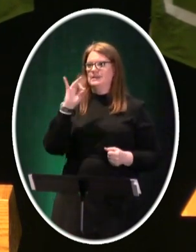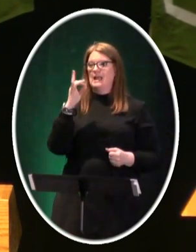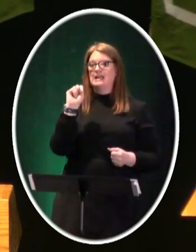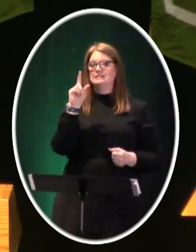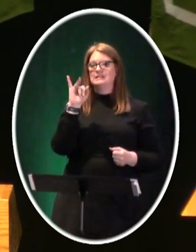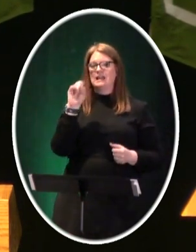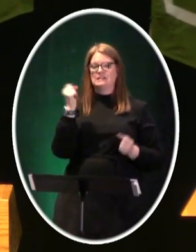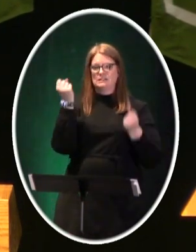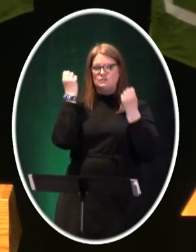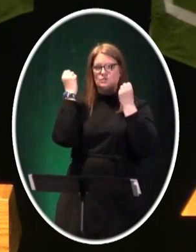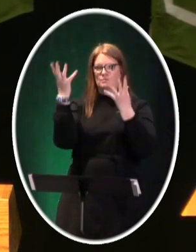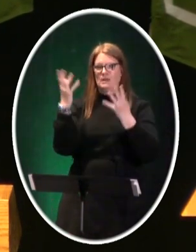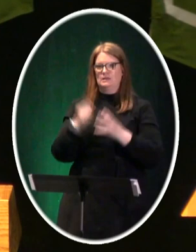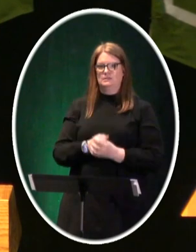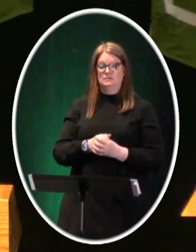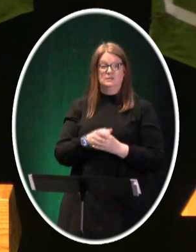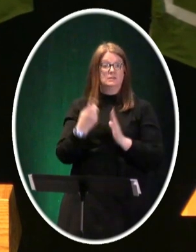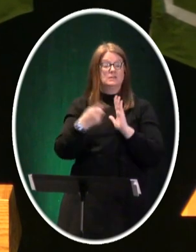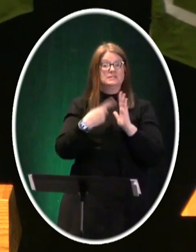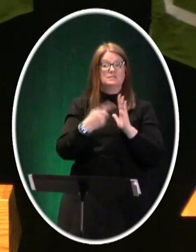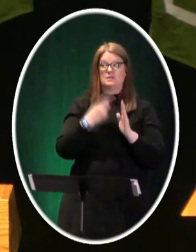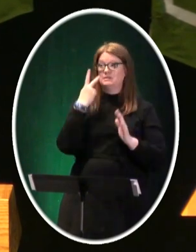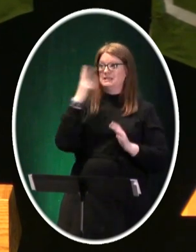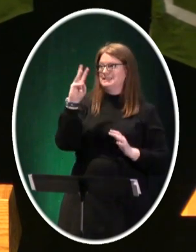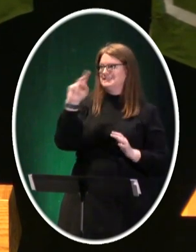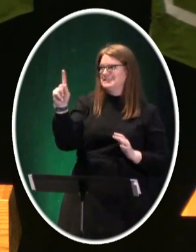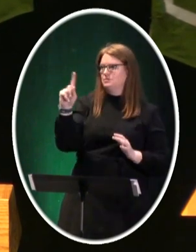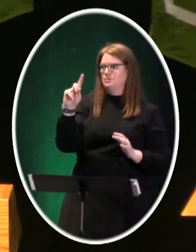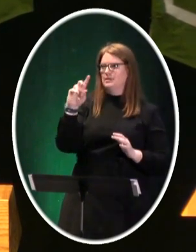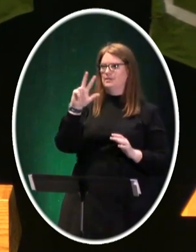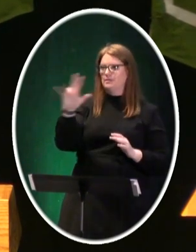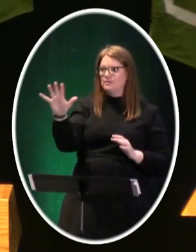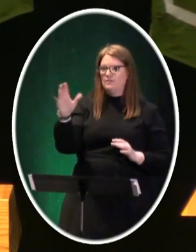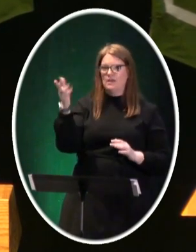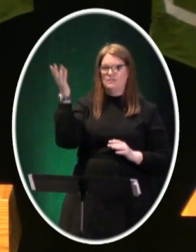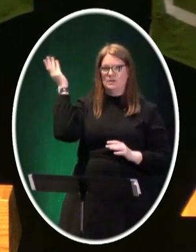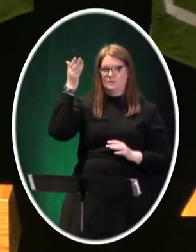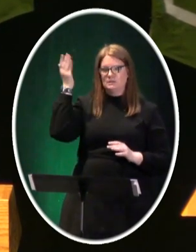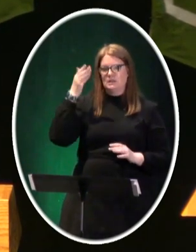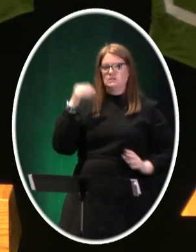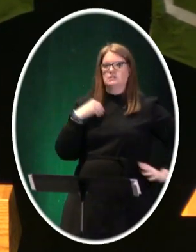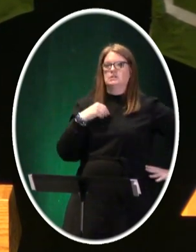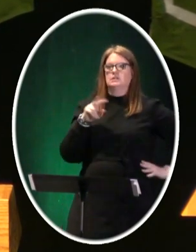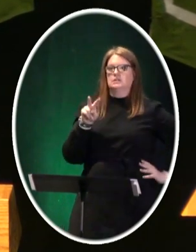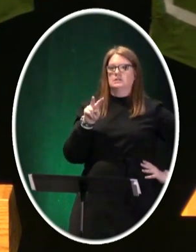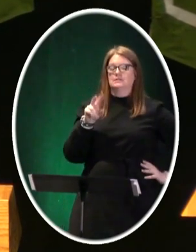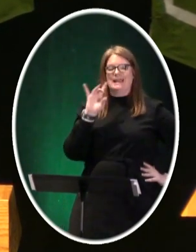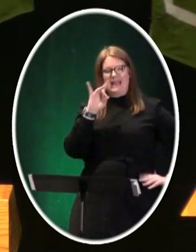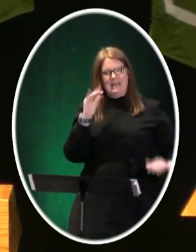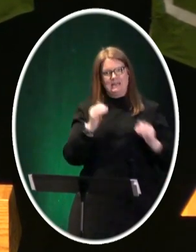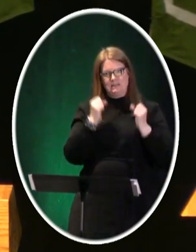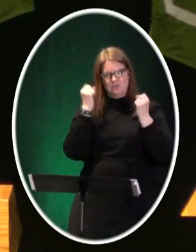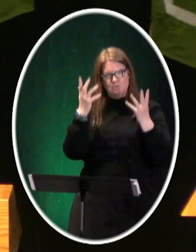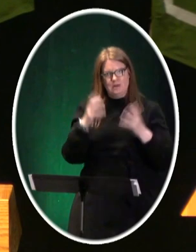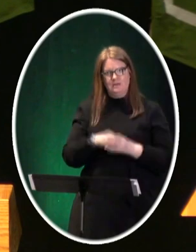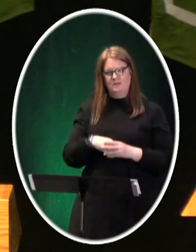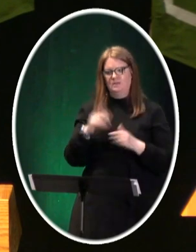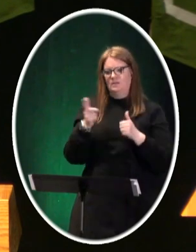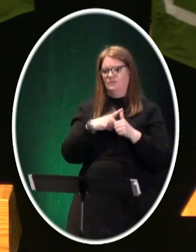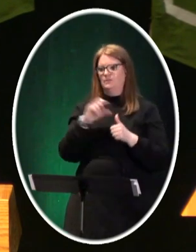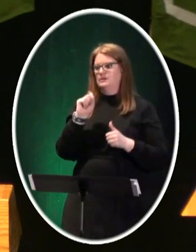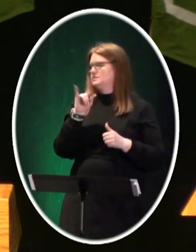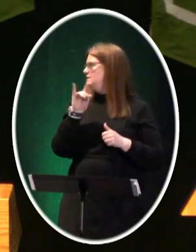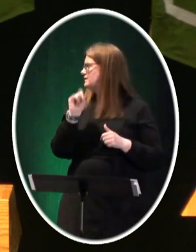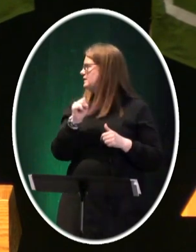many. Sometimes you'll see 61, 35 slides in a presentation at work. 8's too many. First slides just say what you're